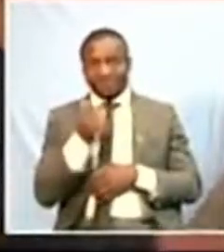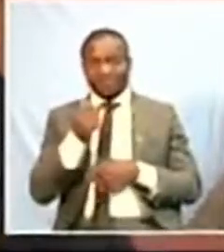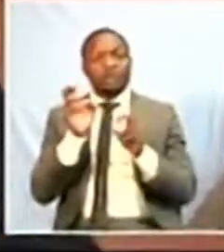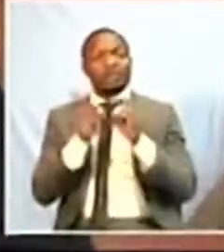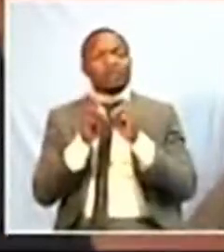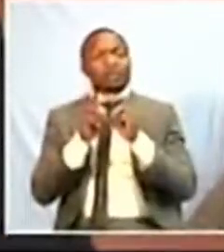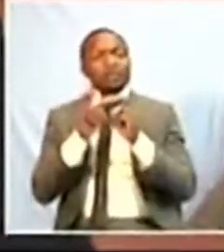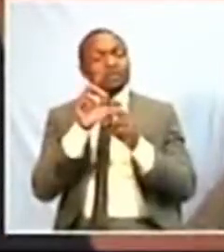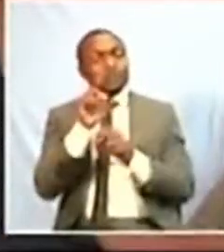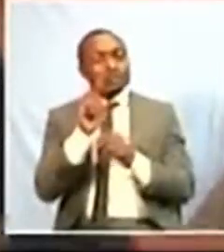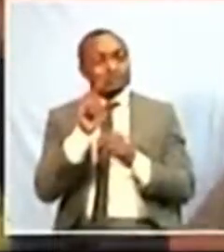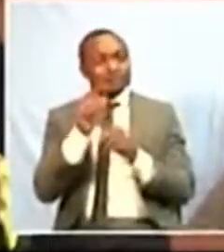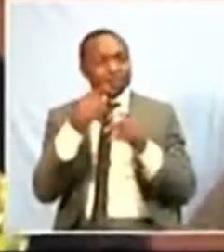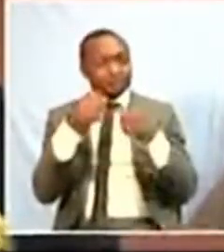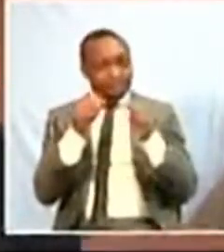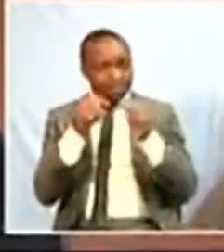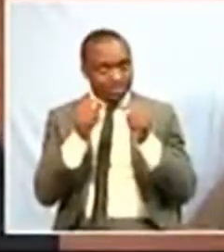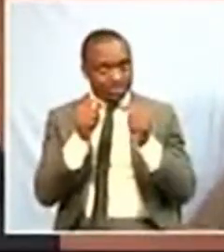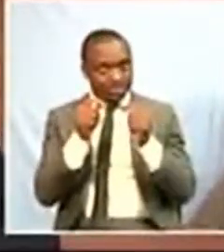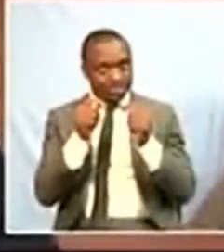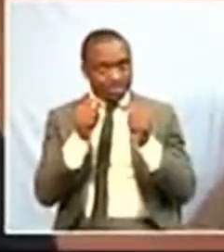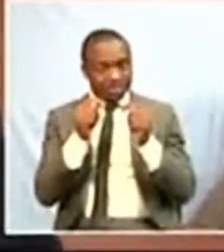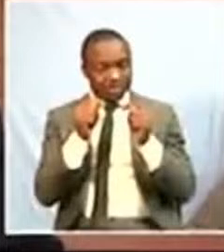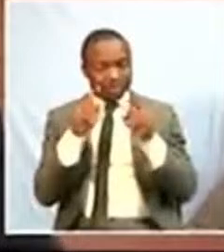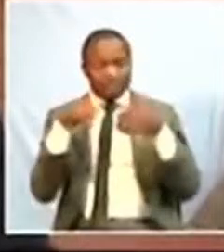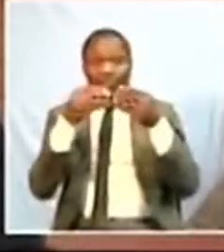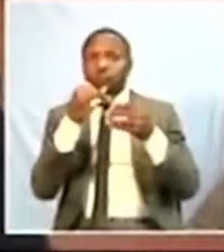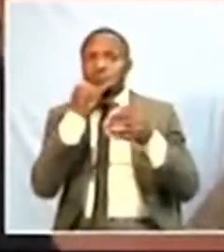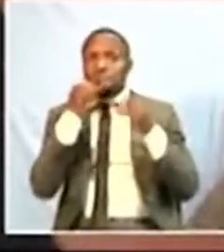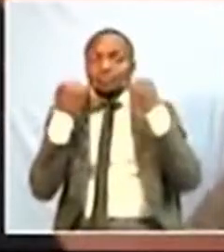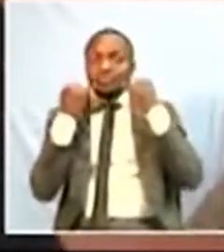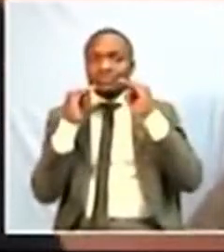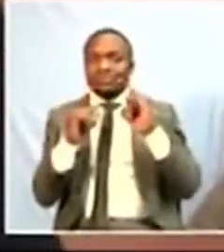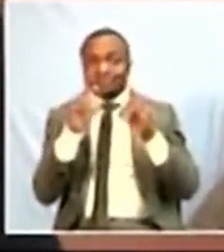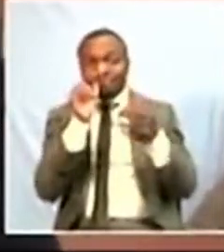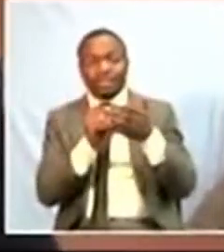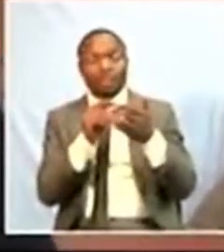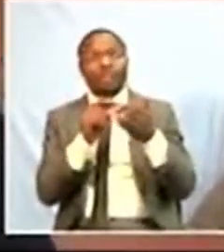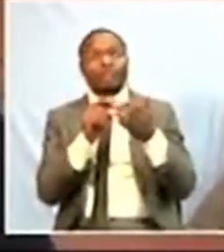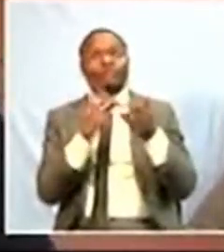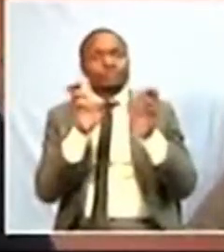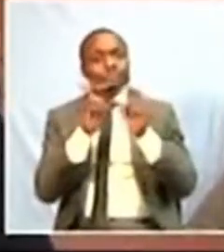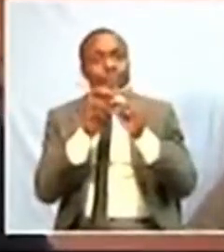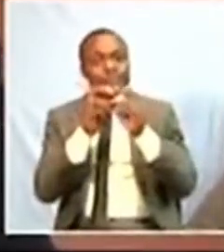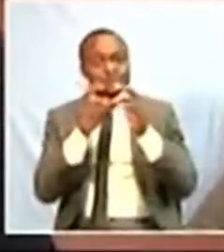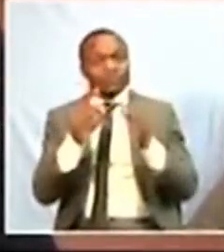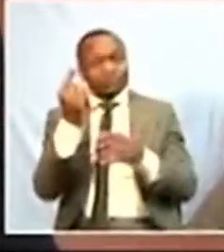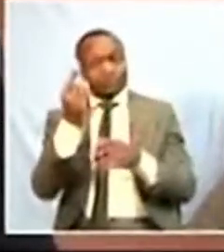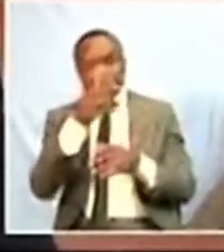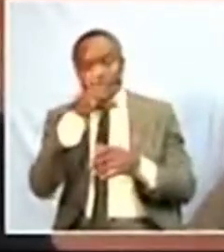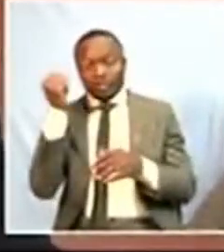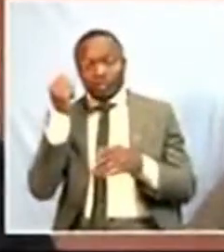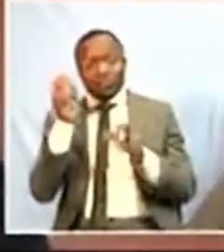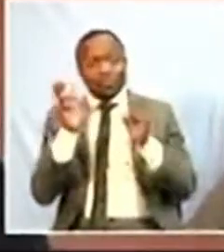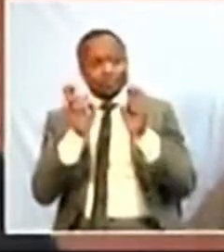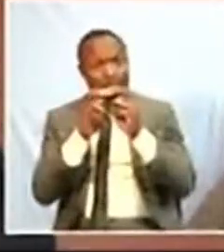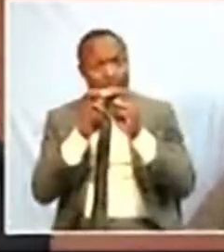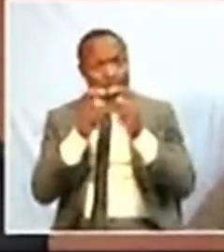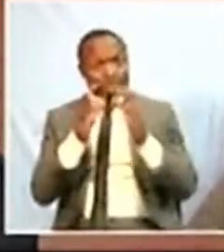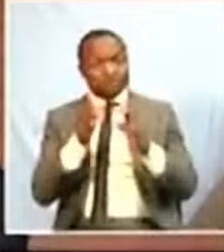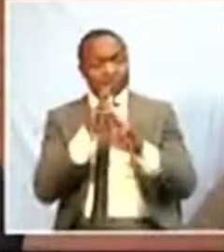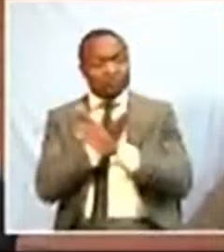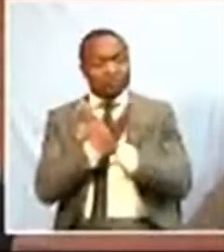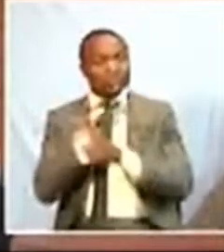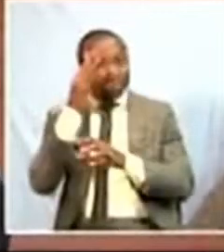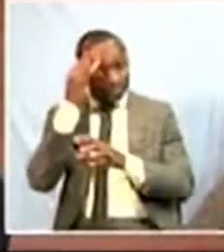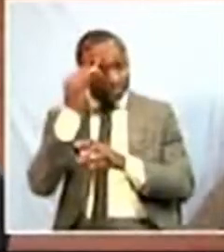you trying to mislead other people that this contractor is one of the best contractors in Zambia? That's why